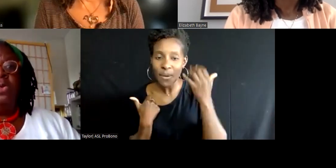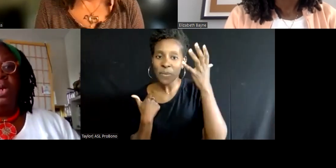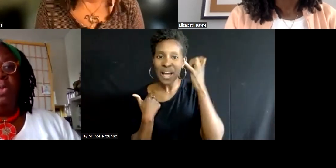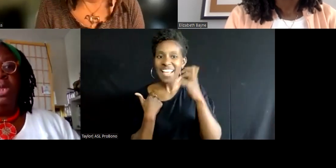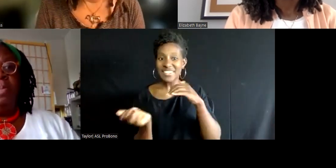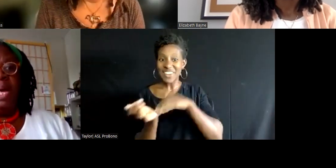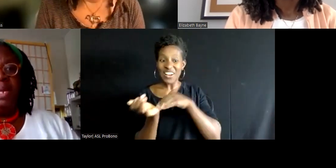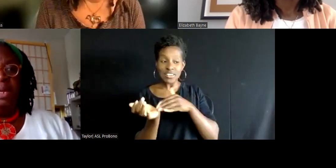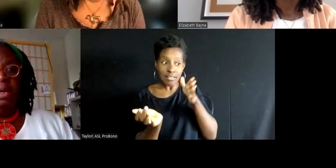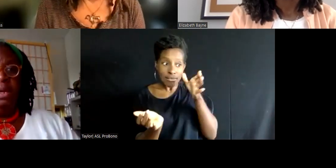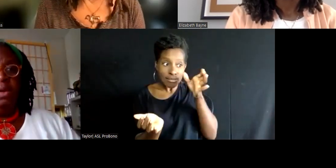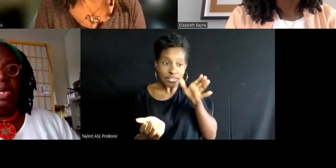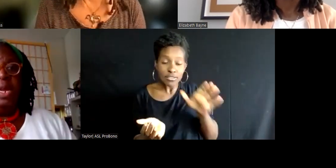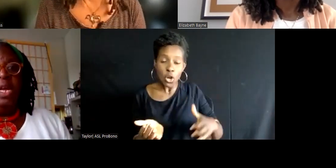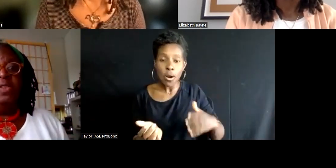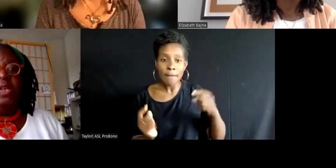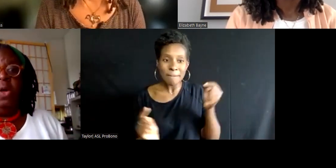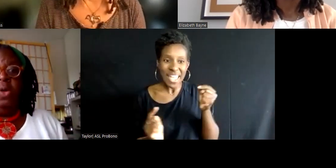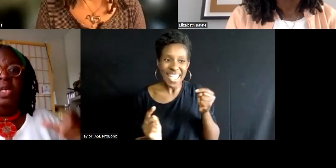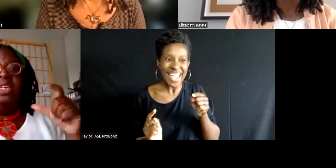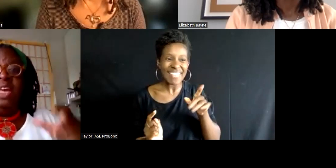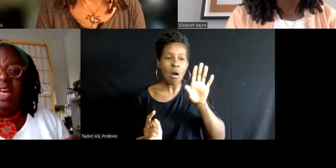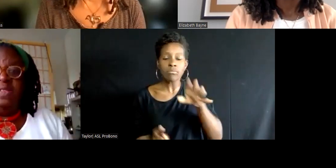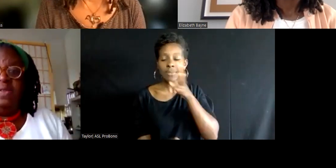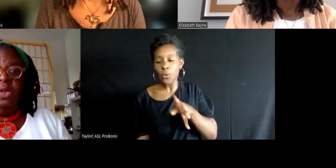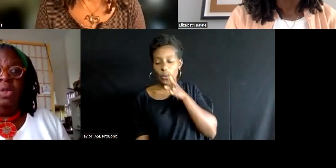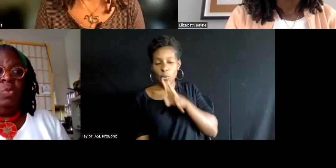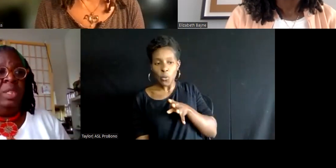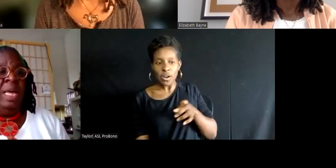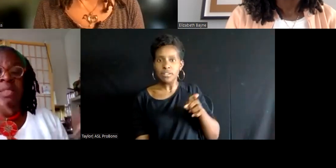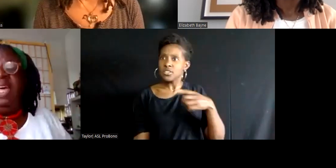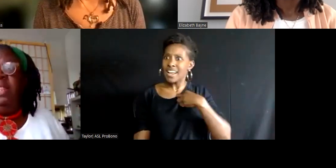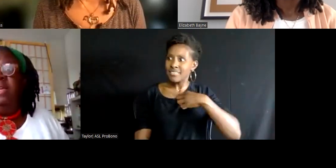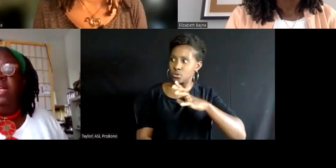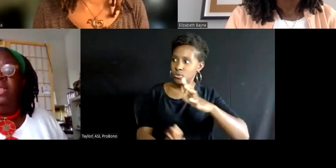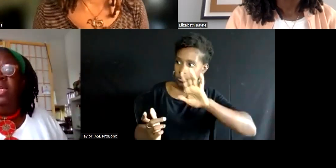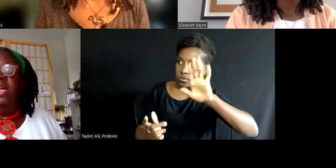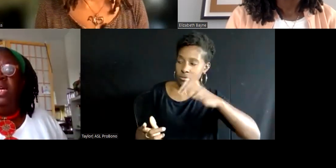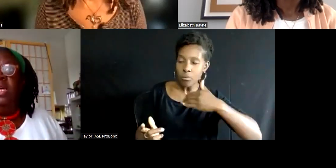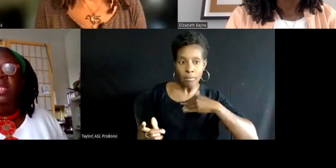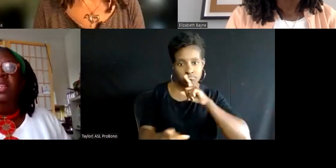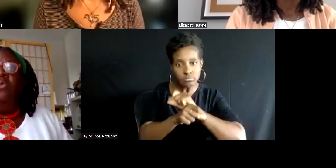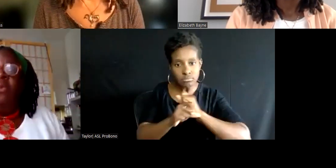pain and what was going on with her body, right? So yes, the